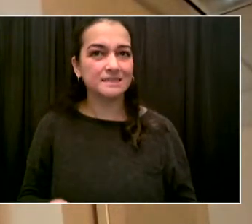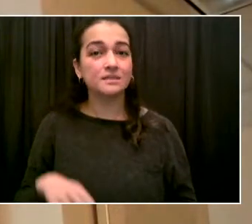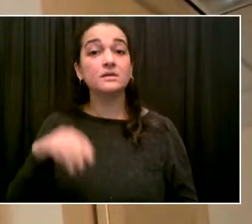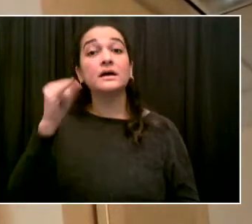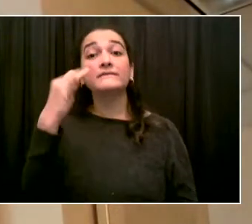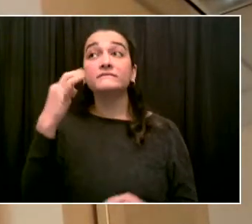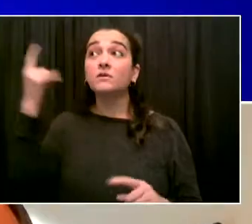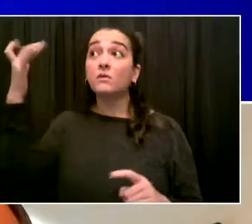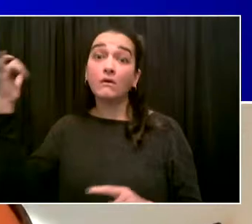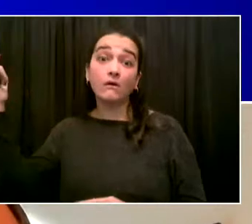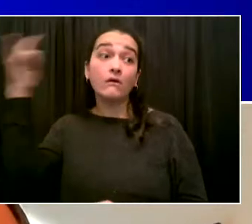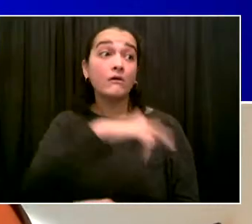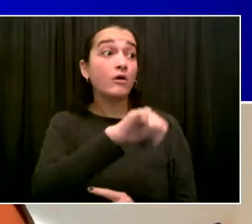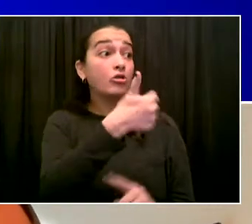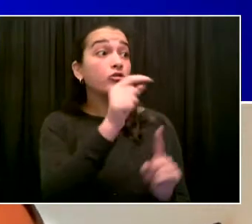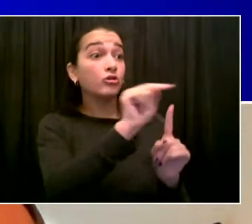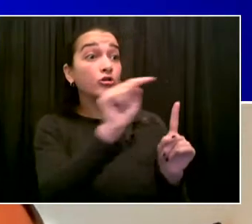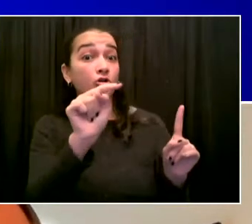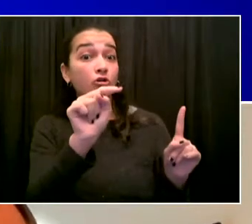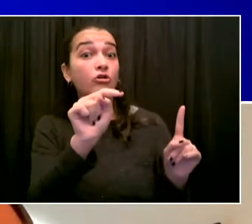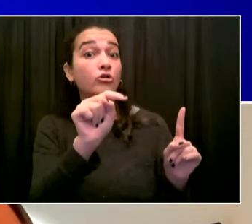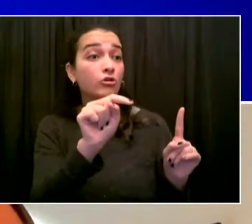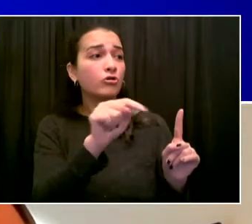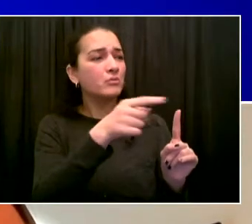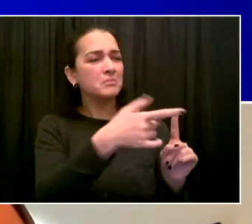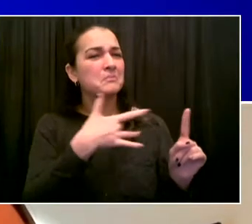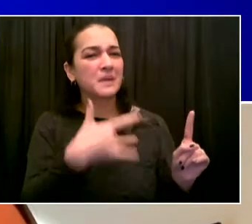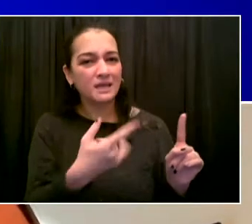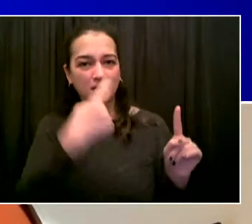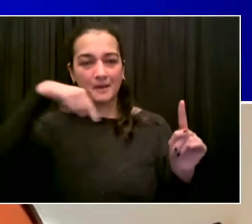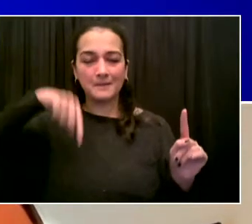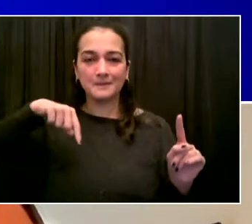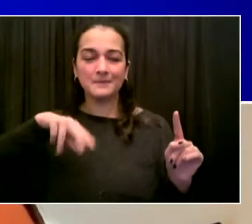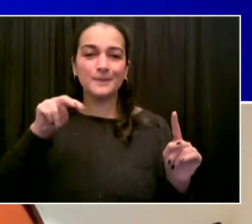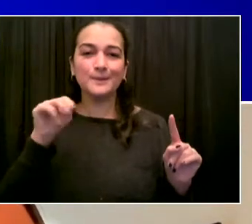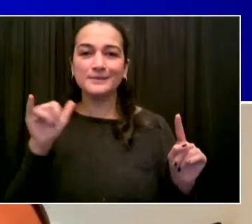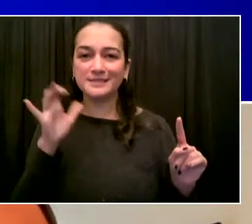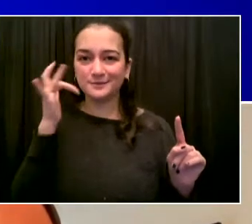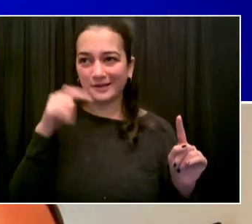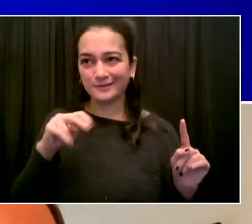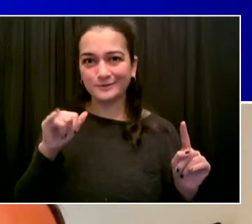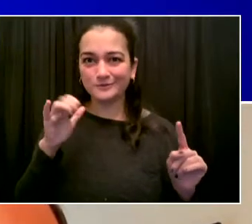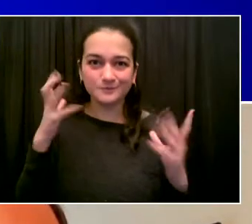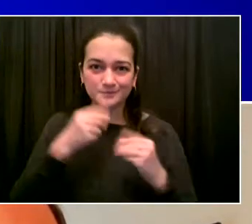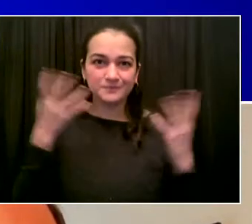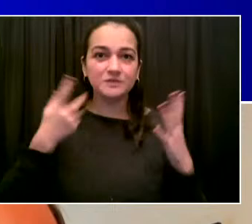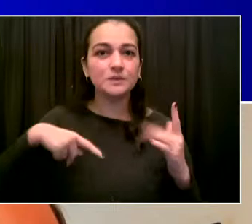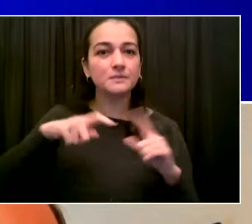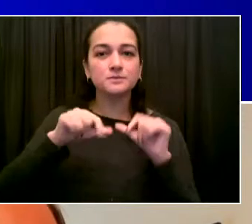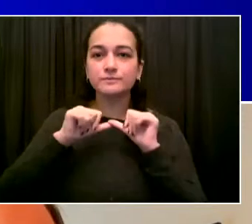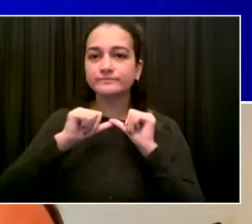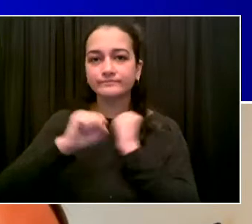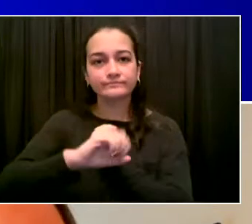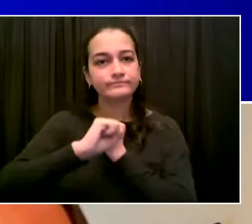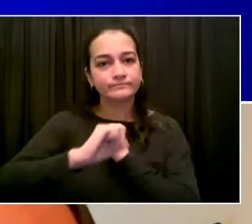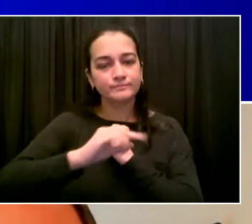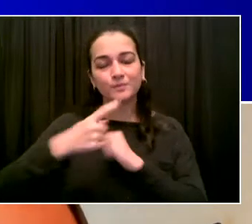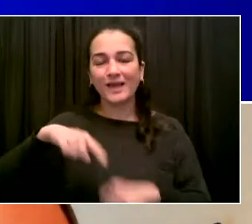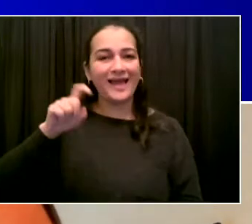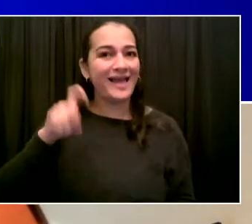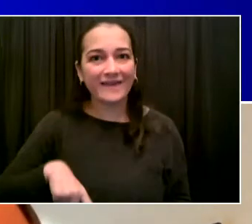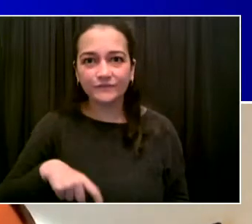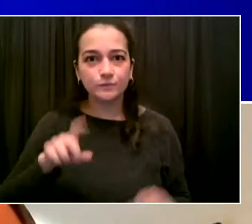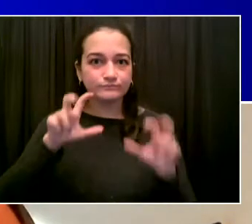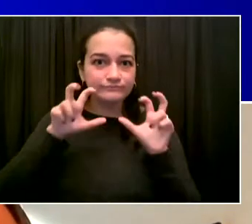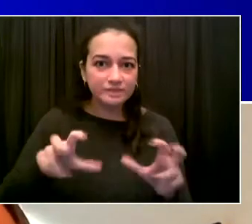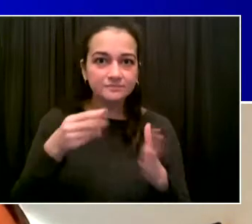again, Mr. Mayor, for your support of tourism's recovery and for your continuing to make our destination a vibrant and safe place to visit. Our message is simple to the